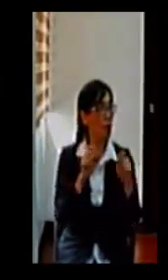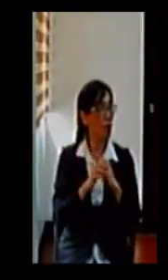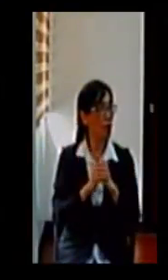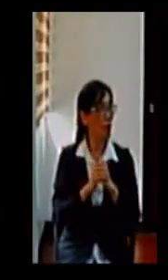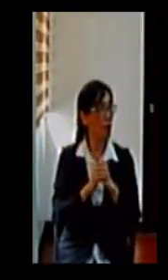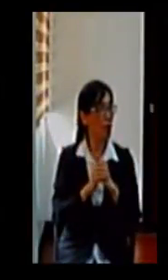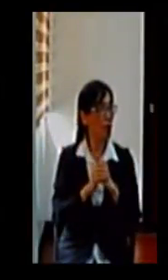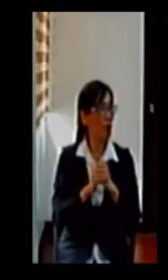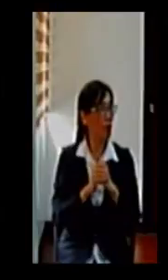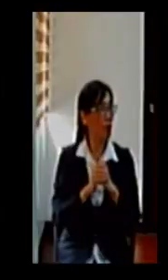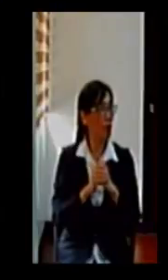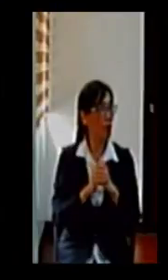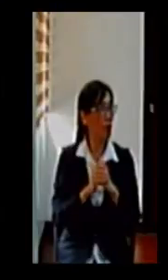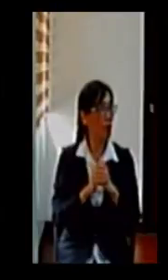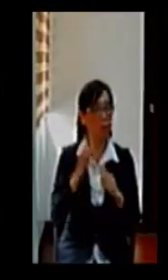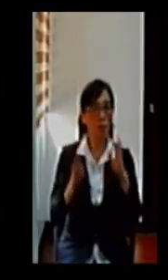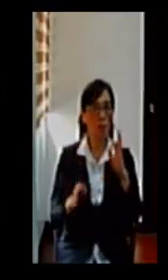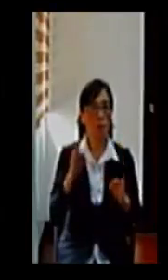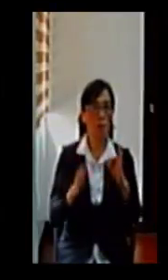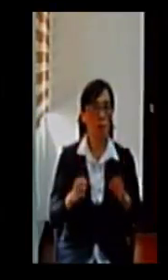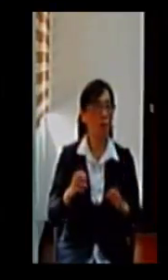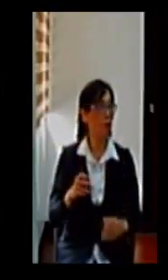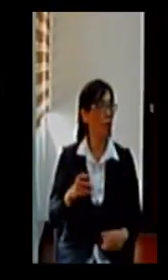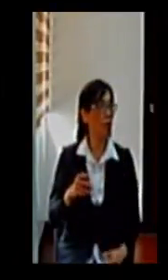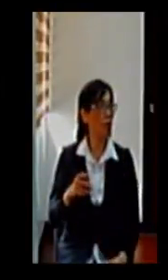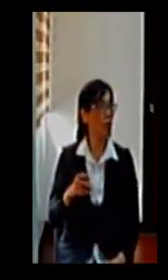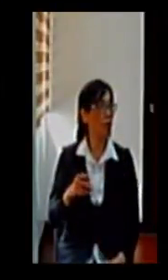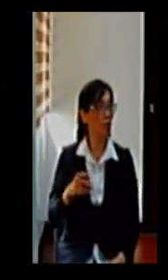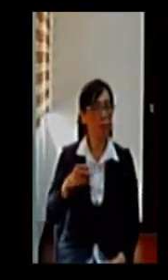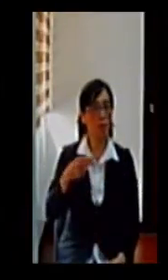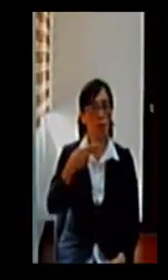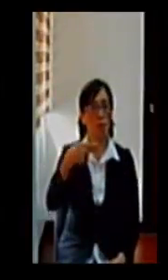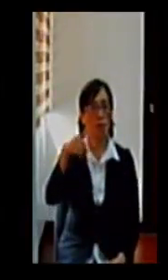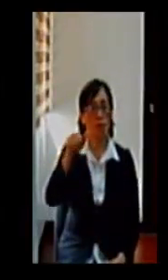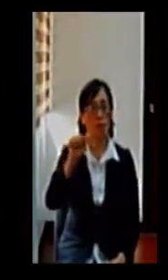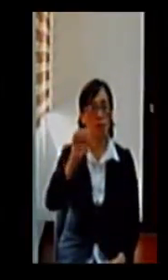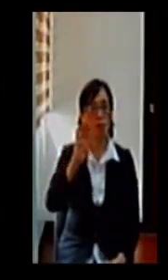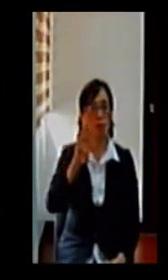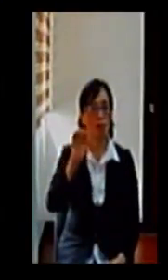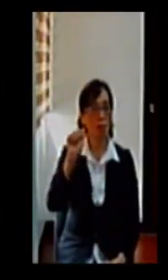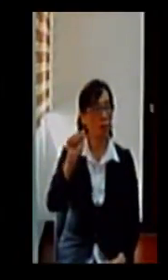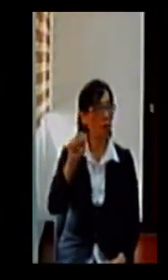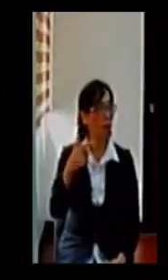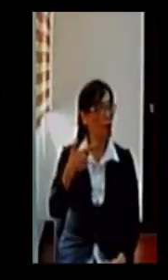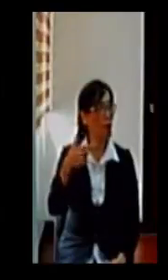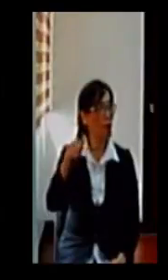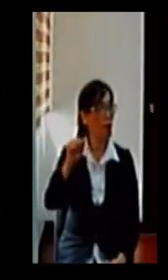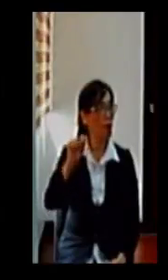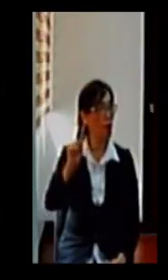then paghabagat naman pabalik, you know, pag-amihan pala. Sorry. So